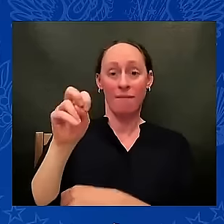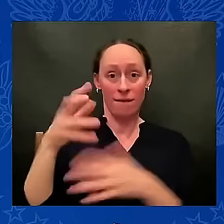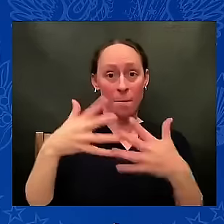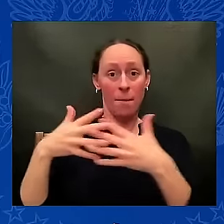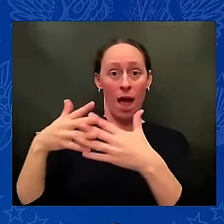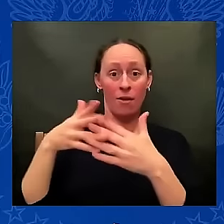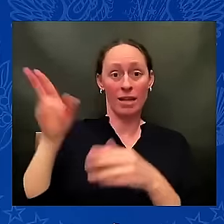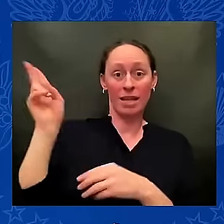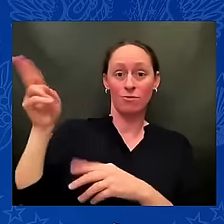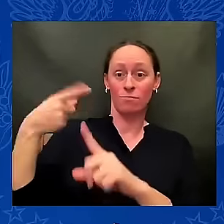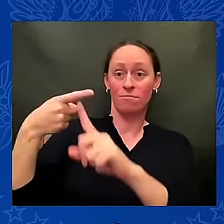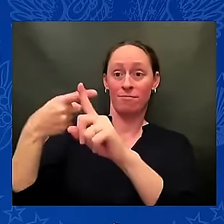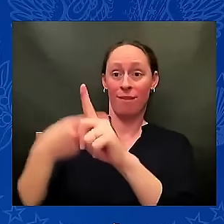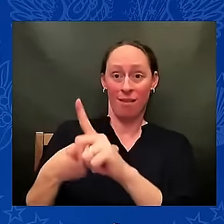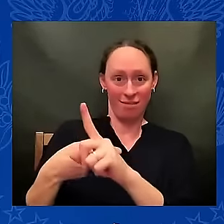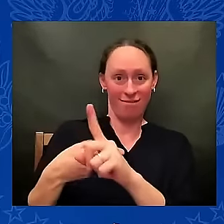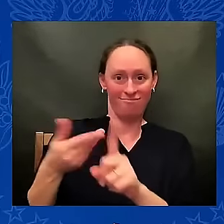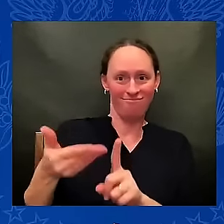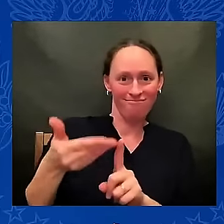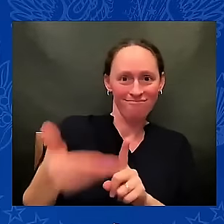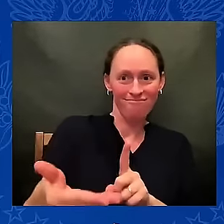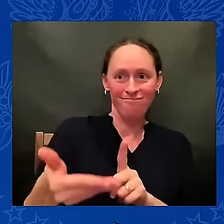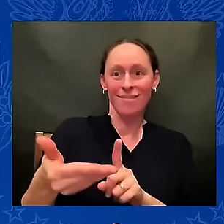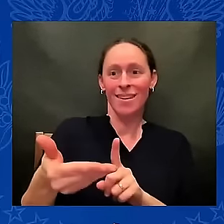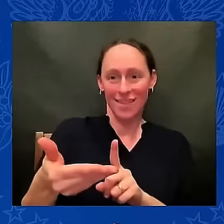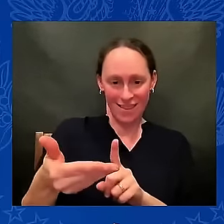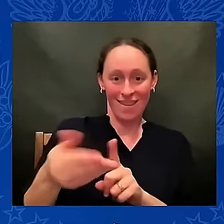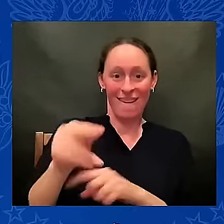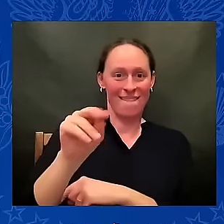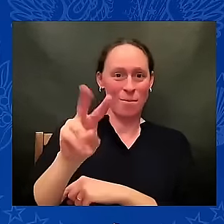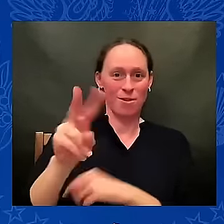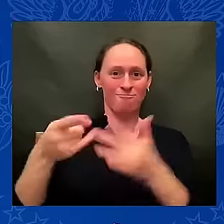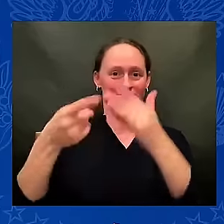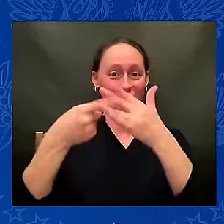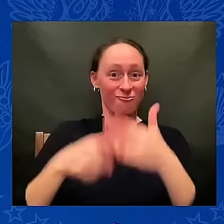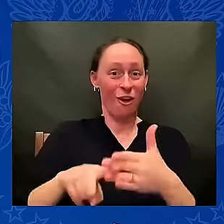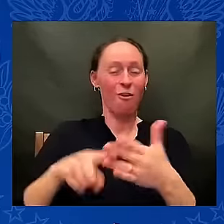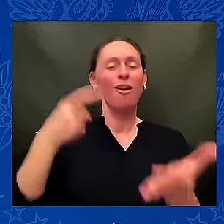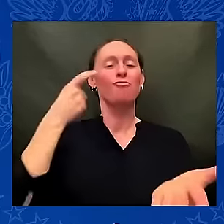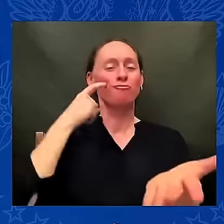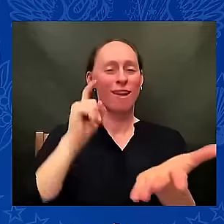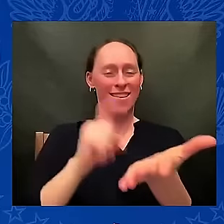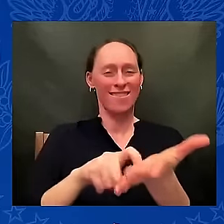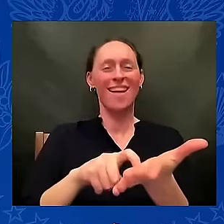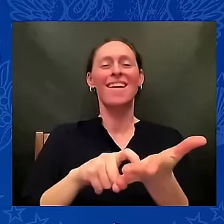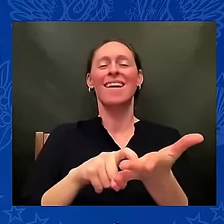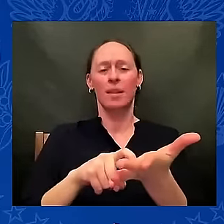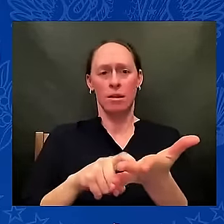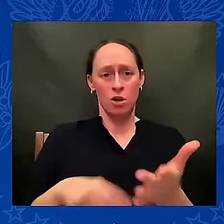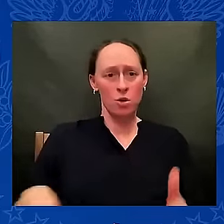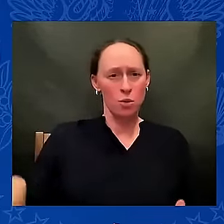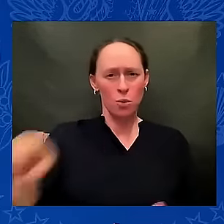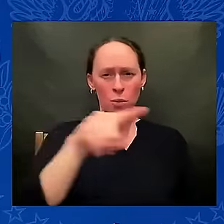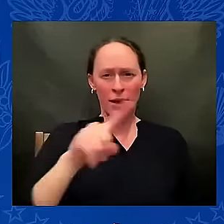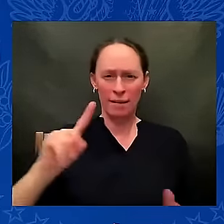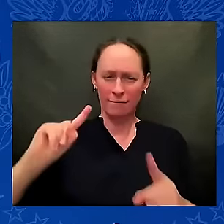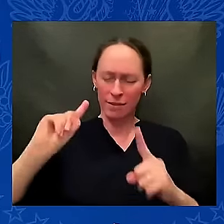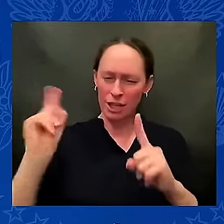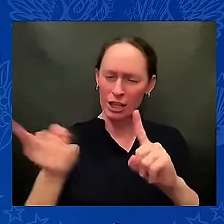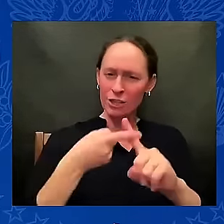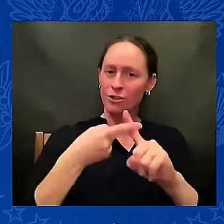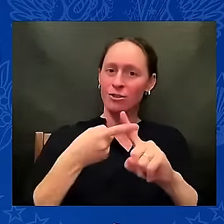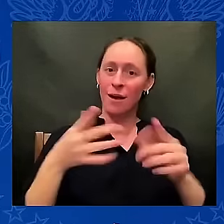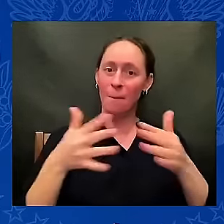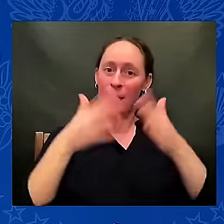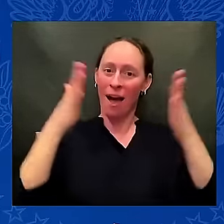history. You are the first Americans. I might add, you're among the most patriotic